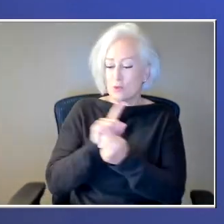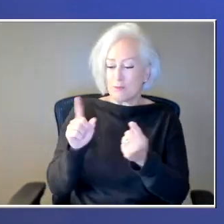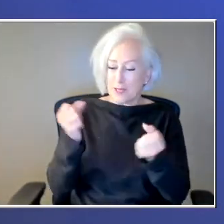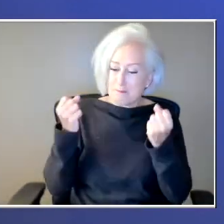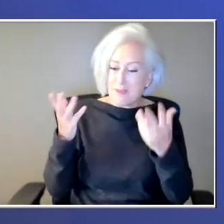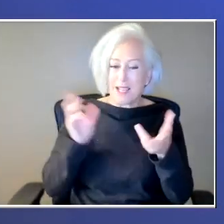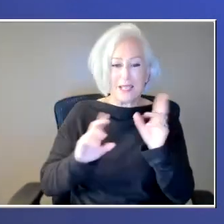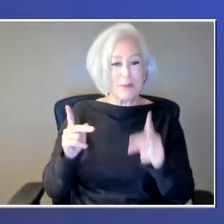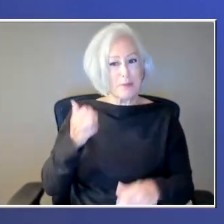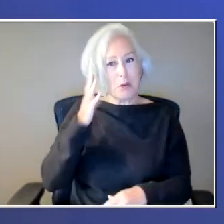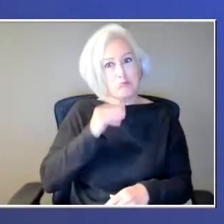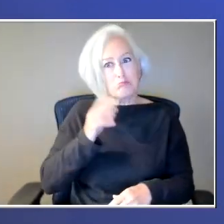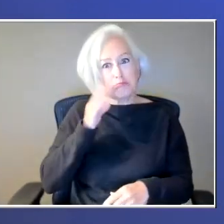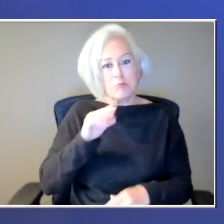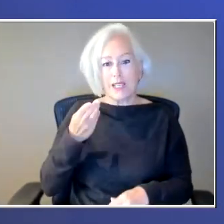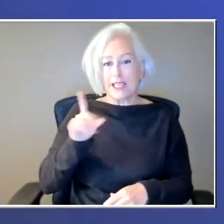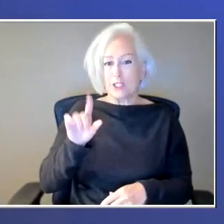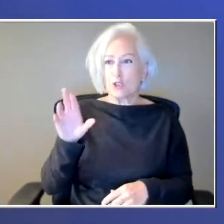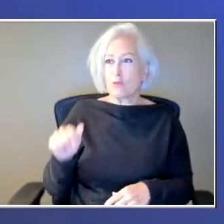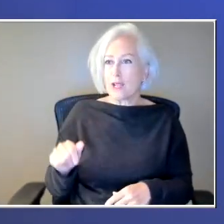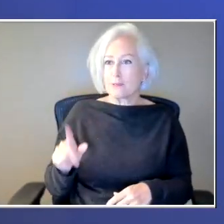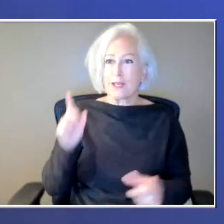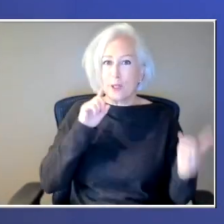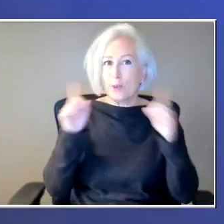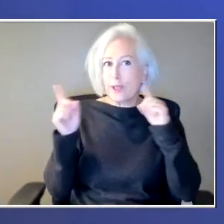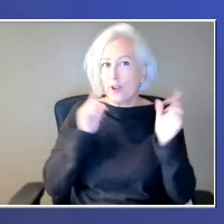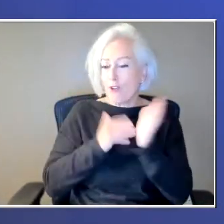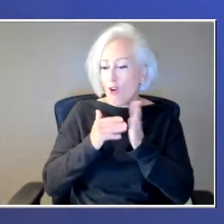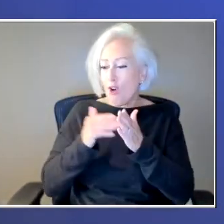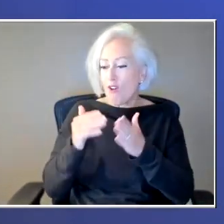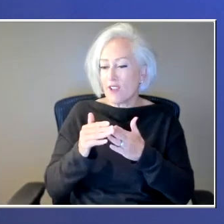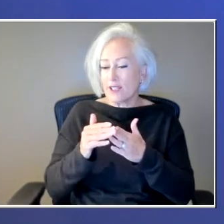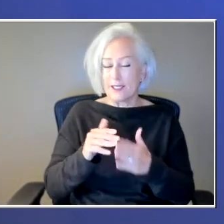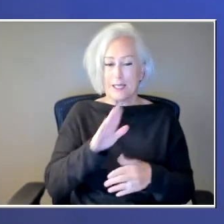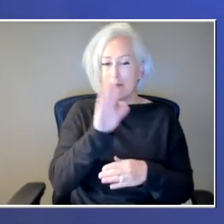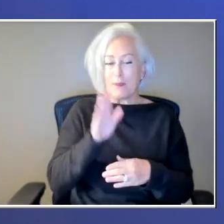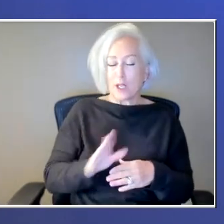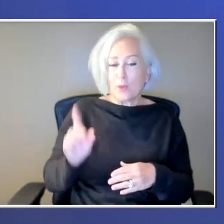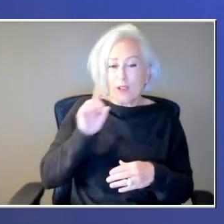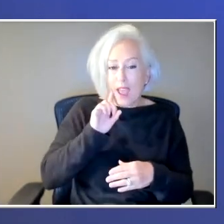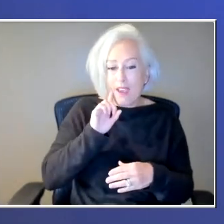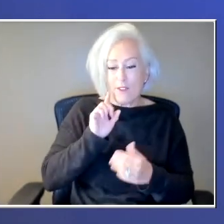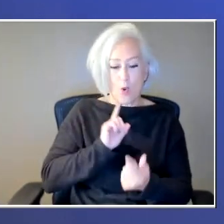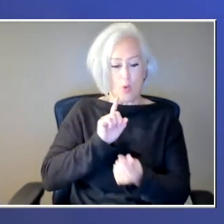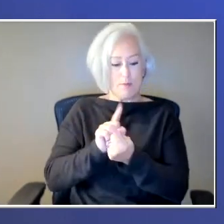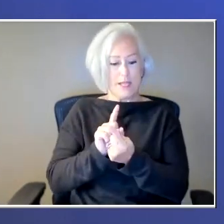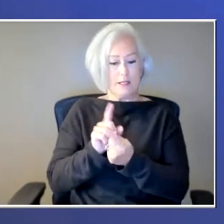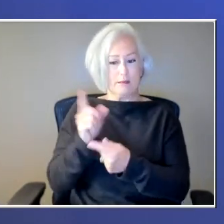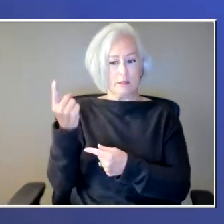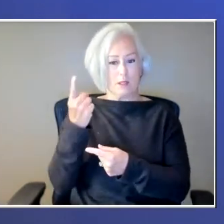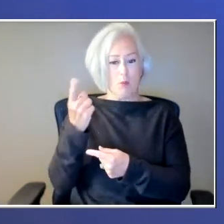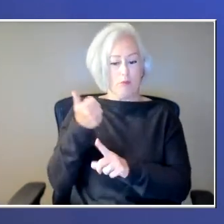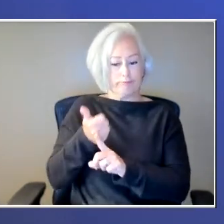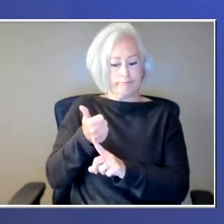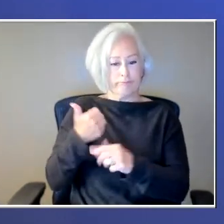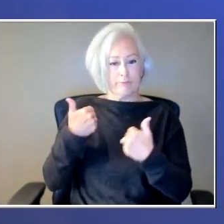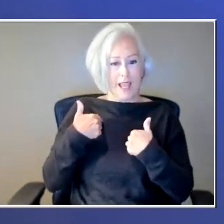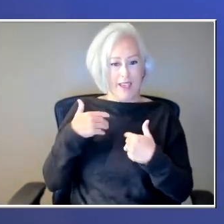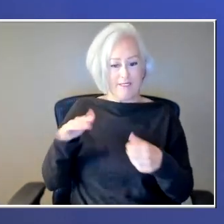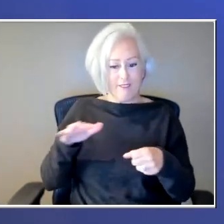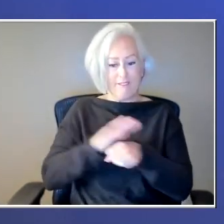hysterectomies, you hear about it a lot more, and you don't hear about or probably meet too many people that have had their whole colon